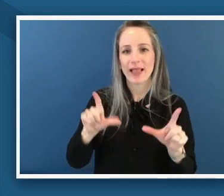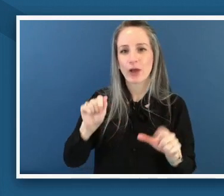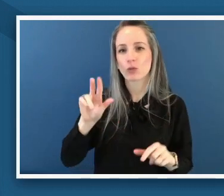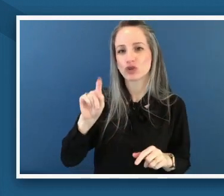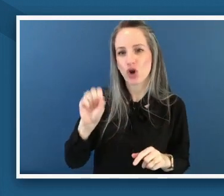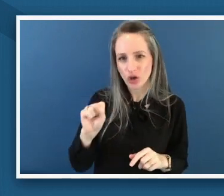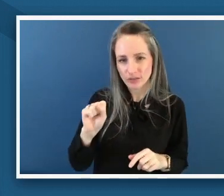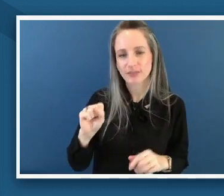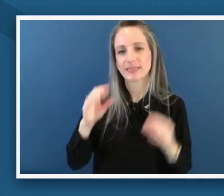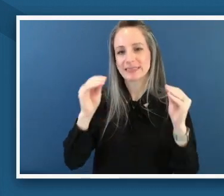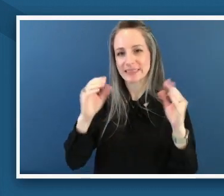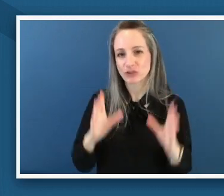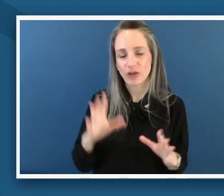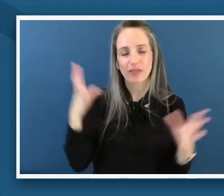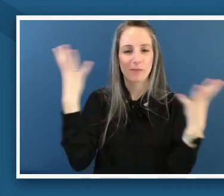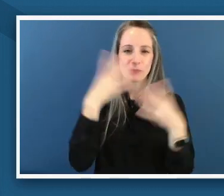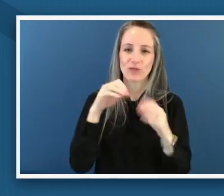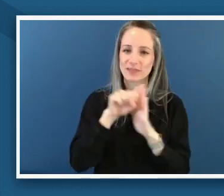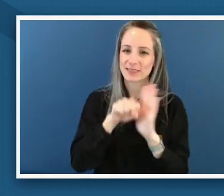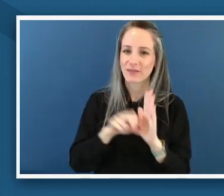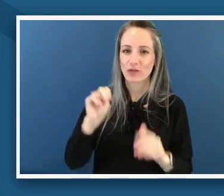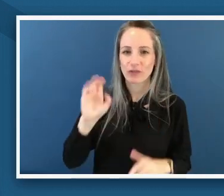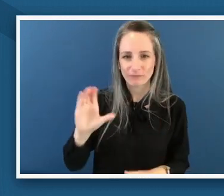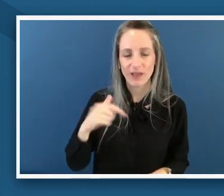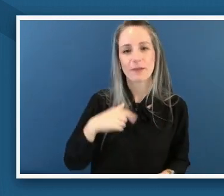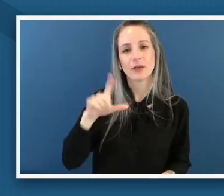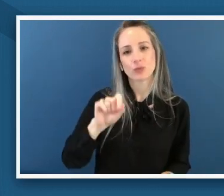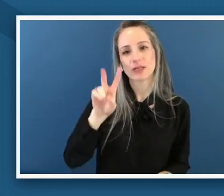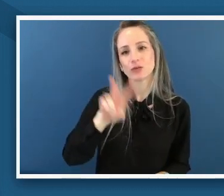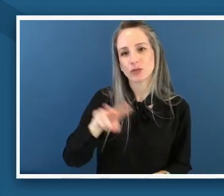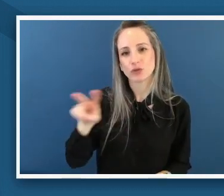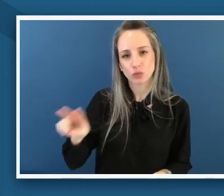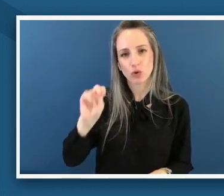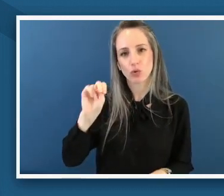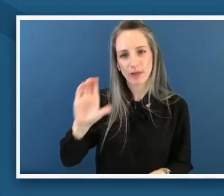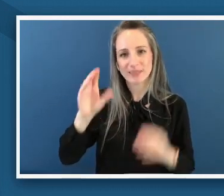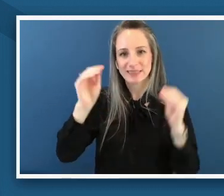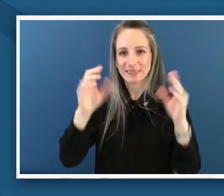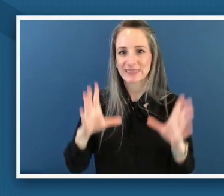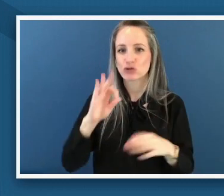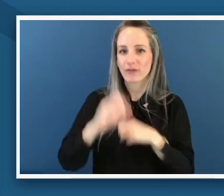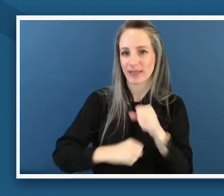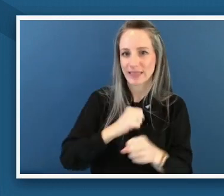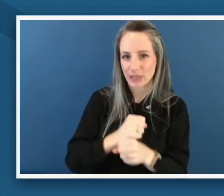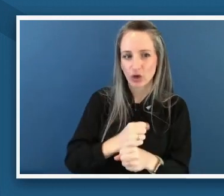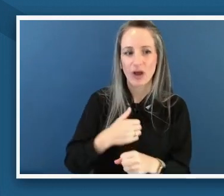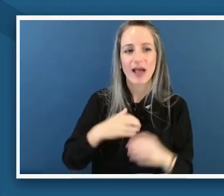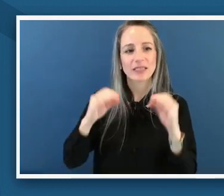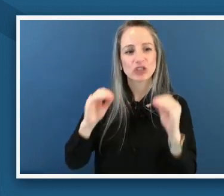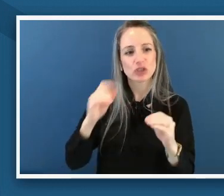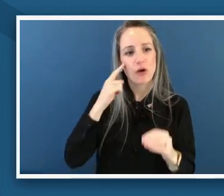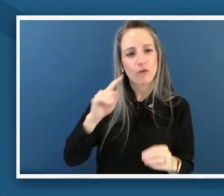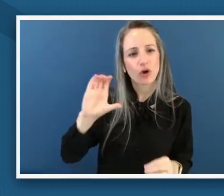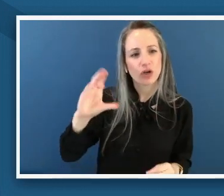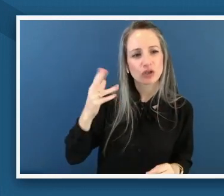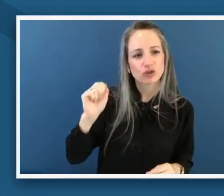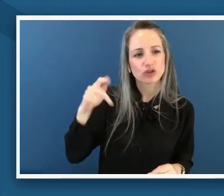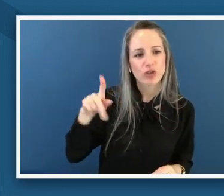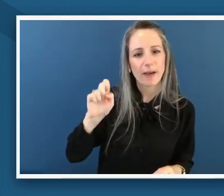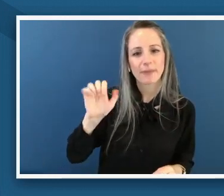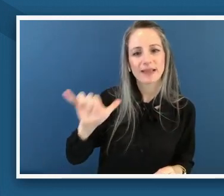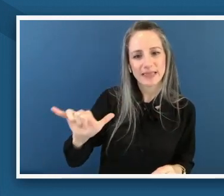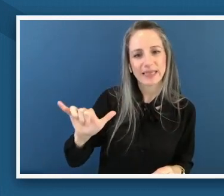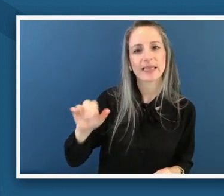North Carolina. I'm the 2022 North Carolina Teacher of the Year, and I teach for the Chapel Hill Carrboro City Schools at Mary